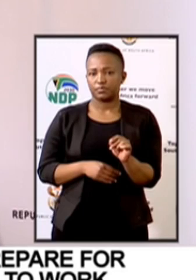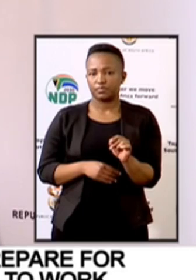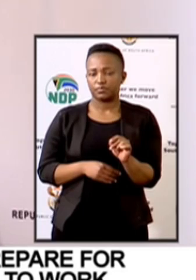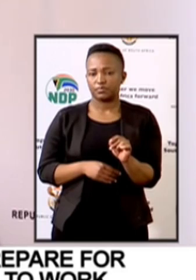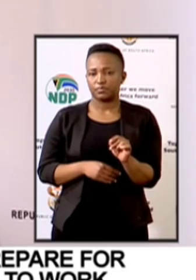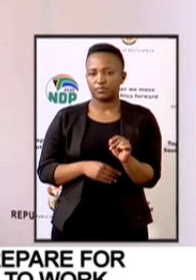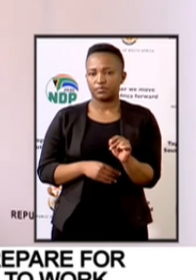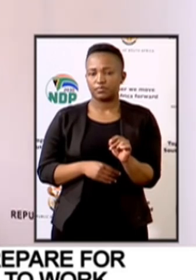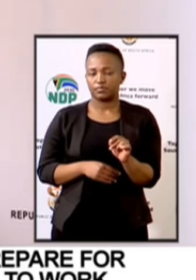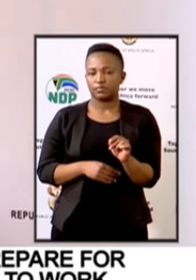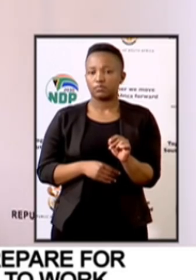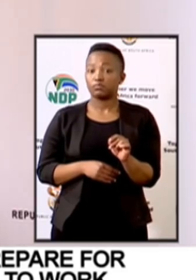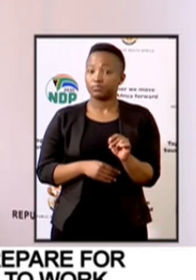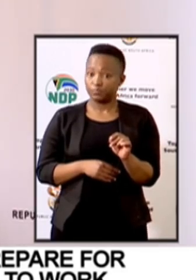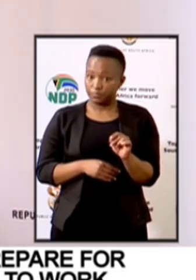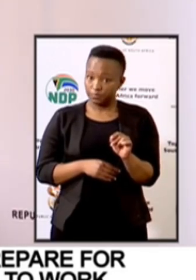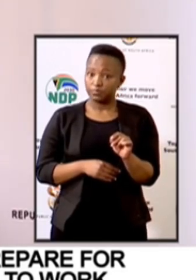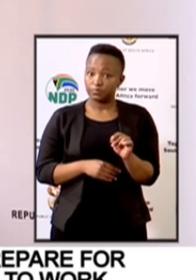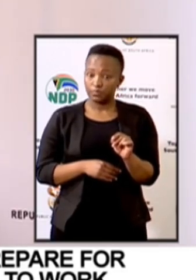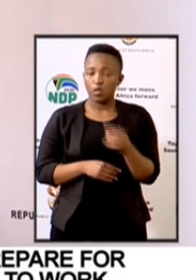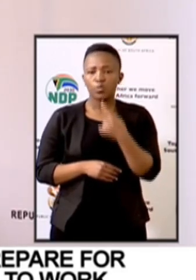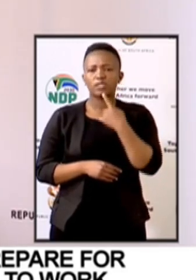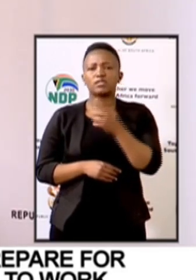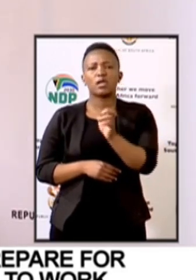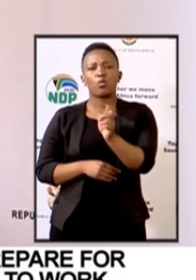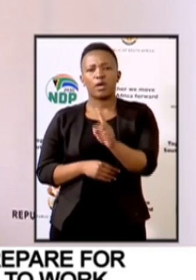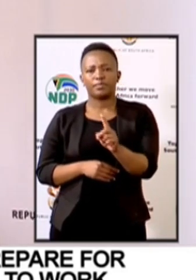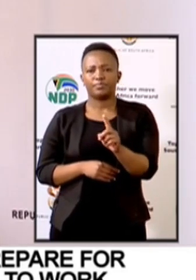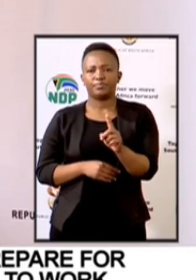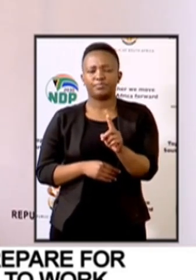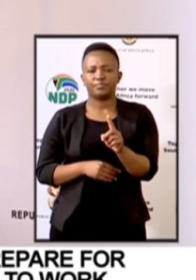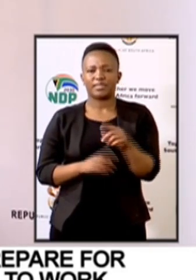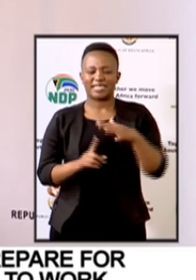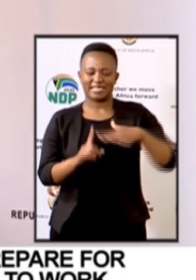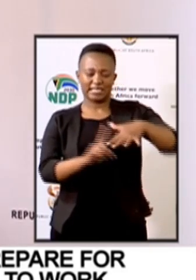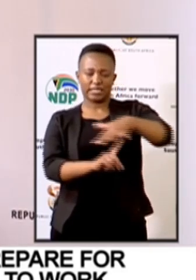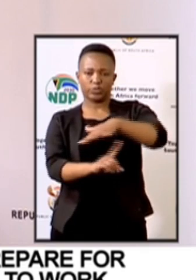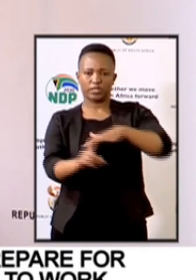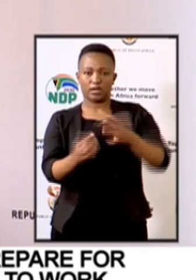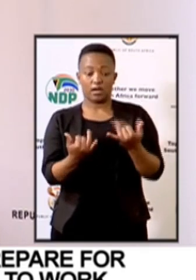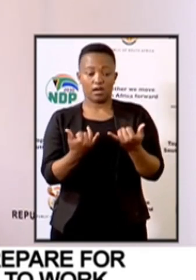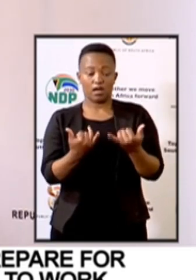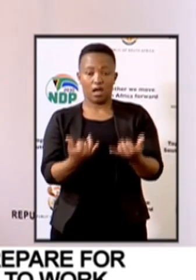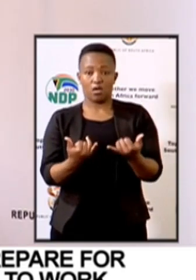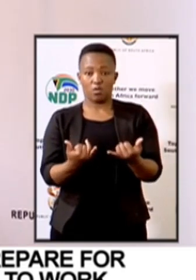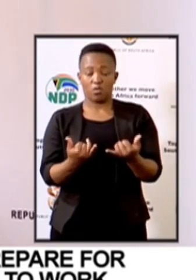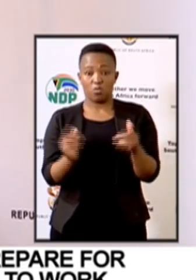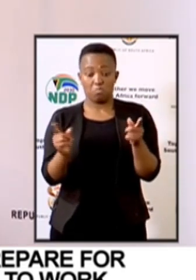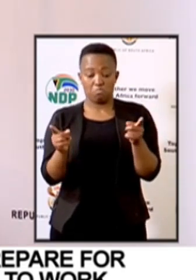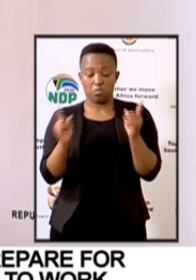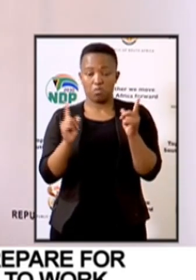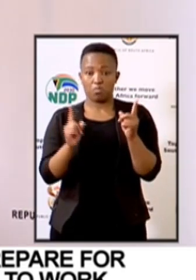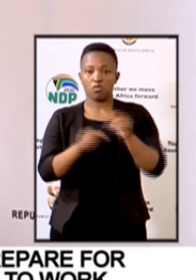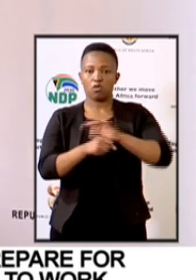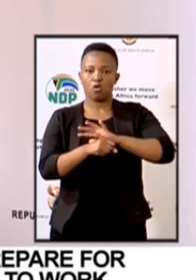the current situation occasioned by the crisis out there